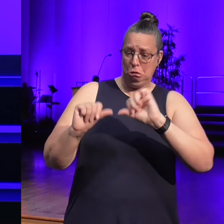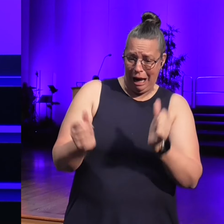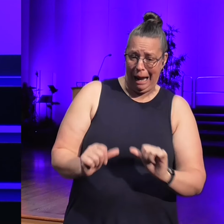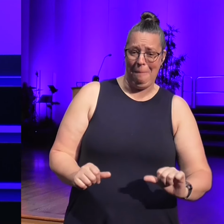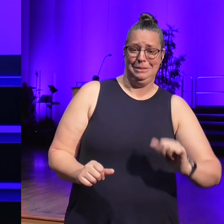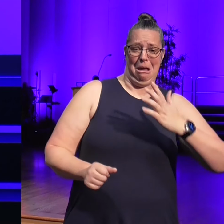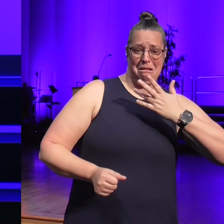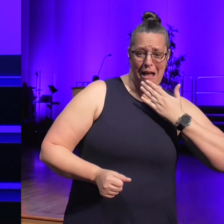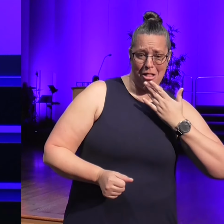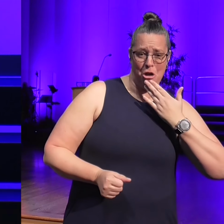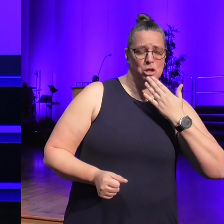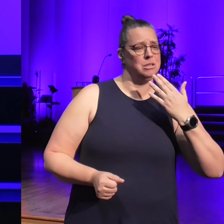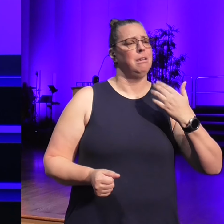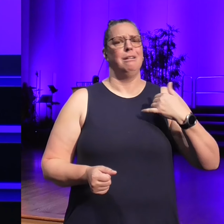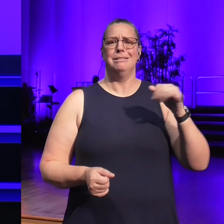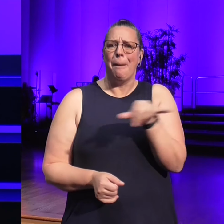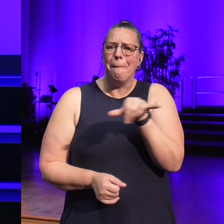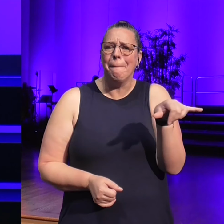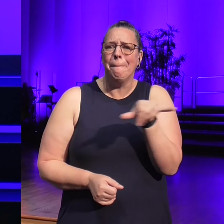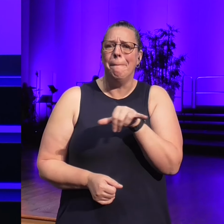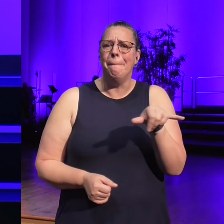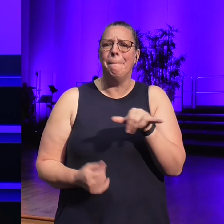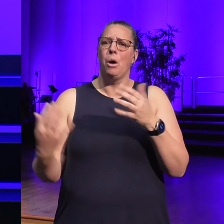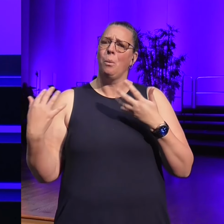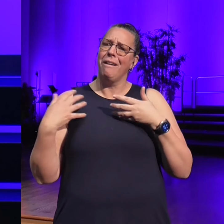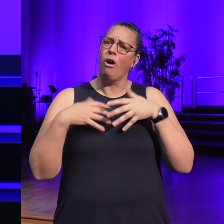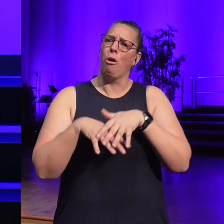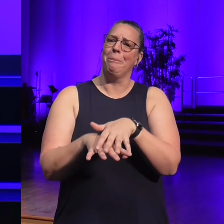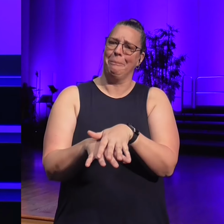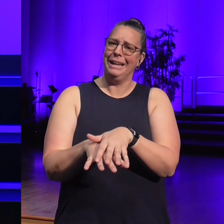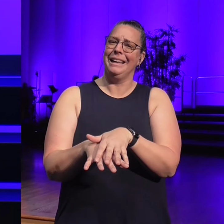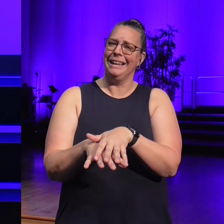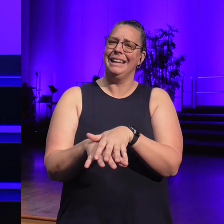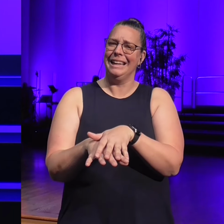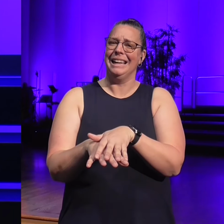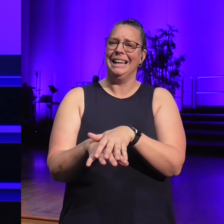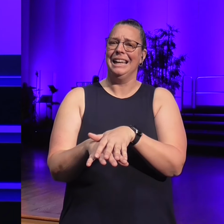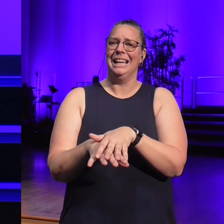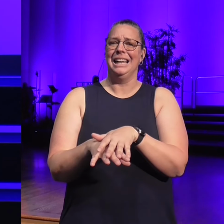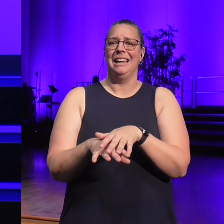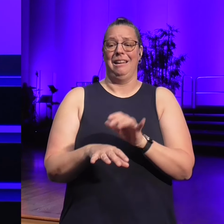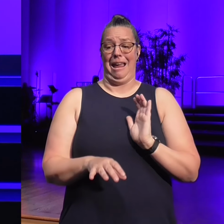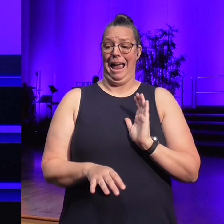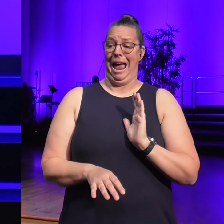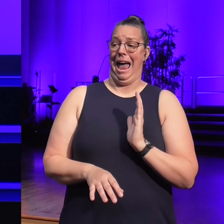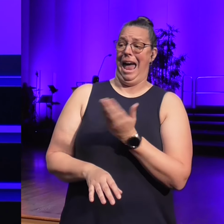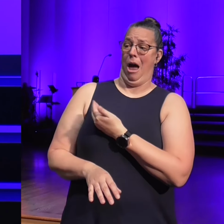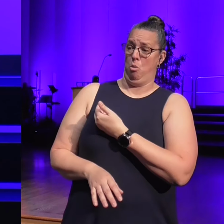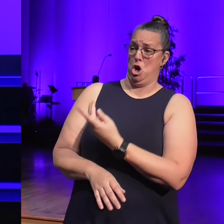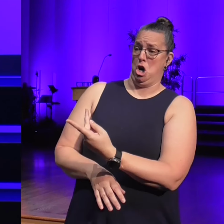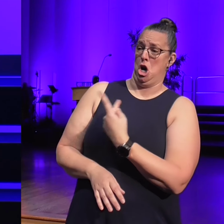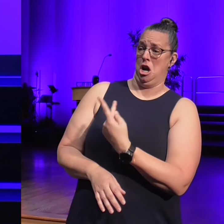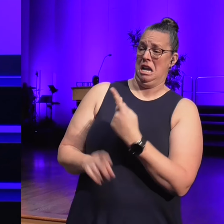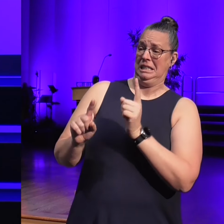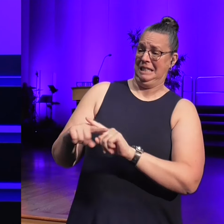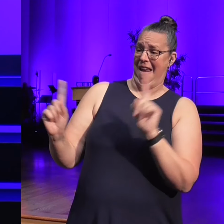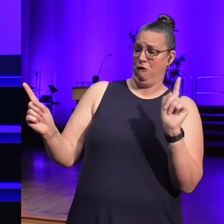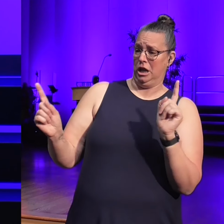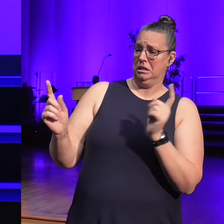too can exist in harmony. And when we set our differences aside and let that become